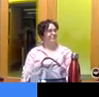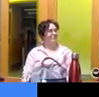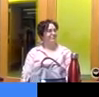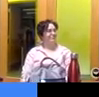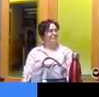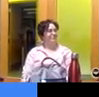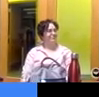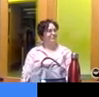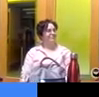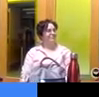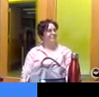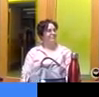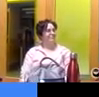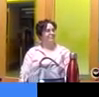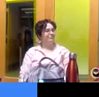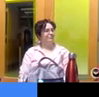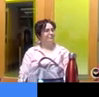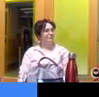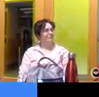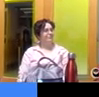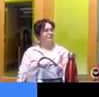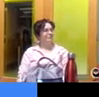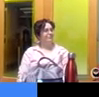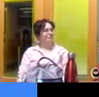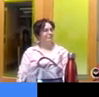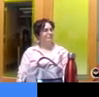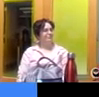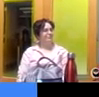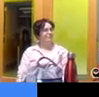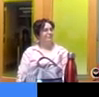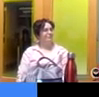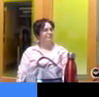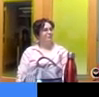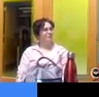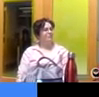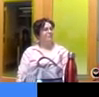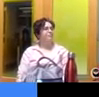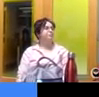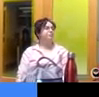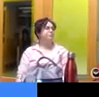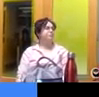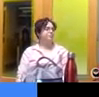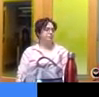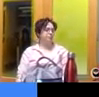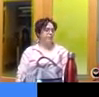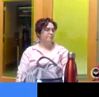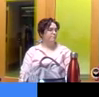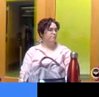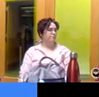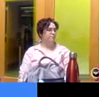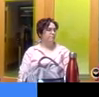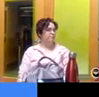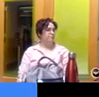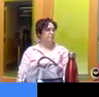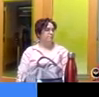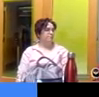So the patient is forwarded to our Center for Reproductive Health line,